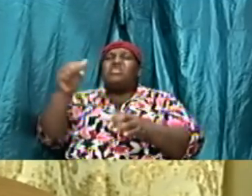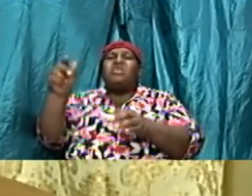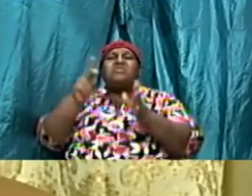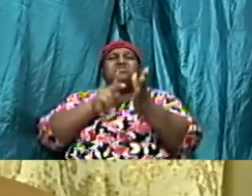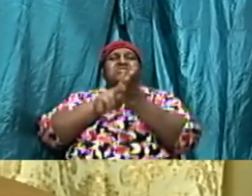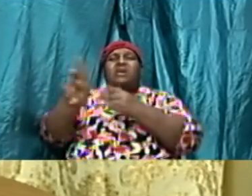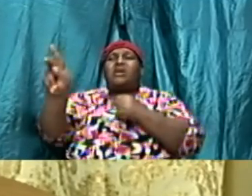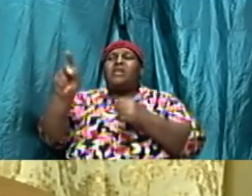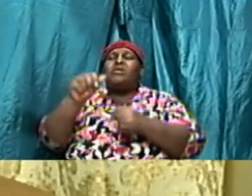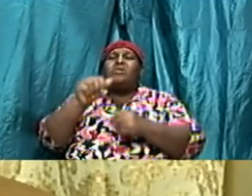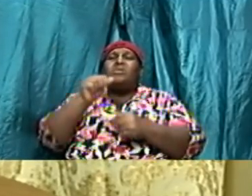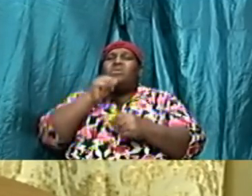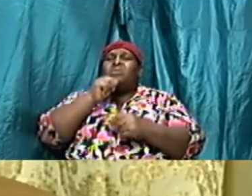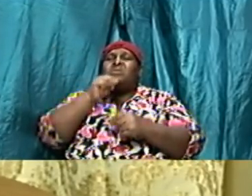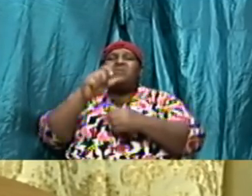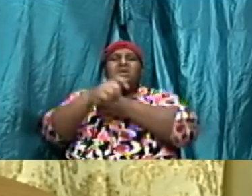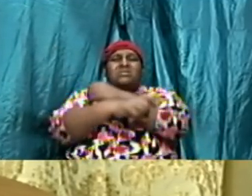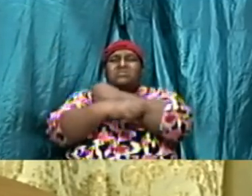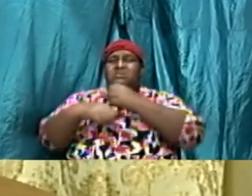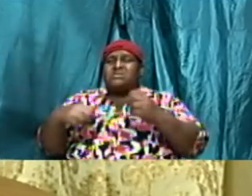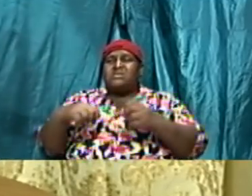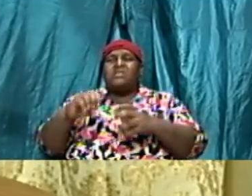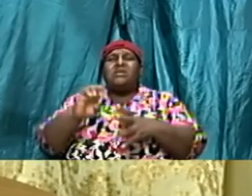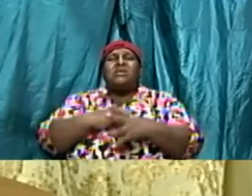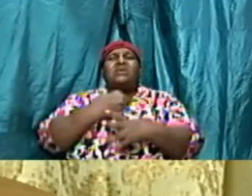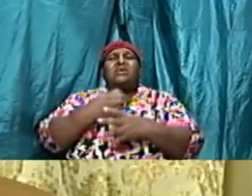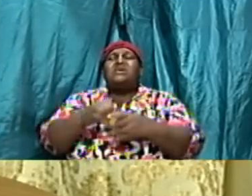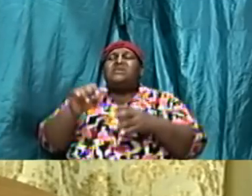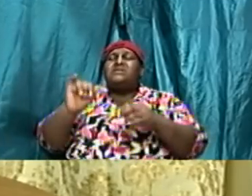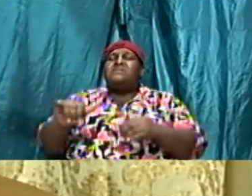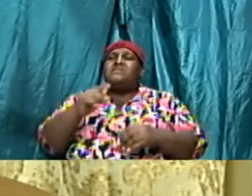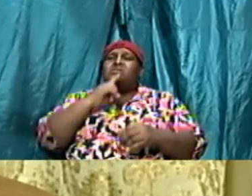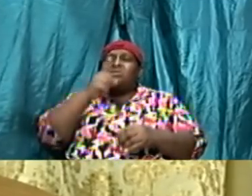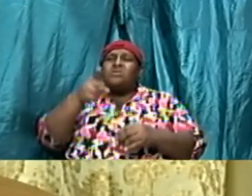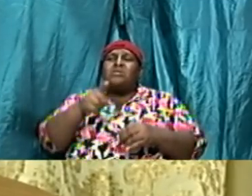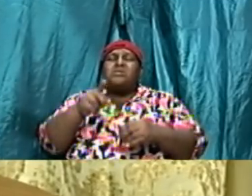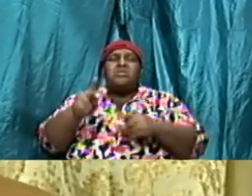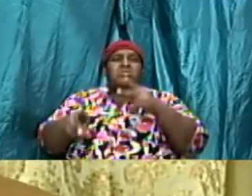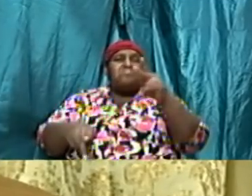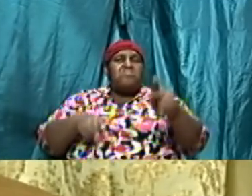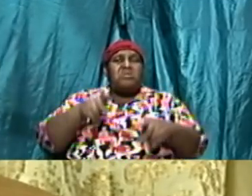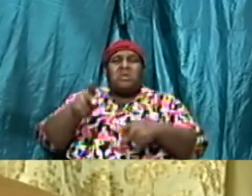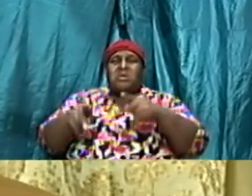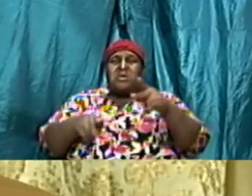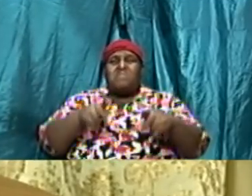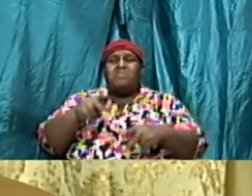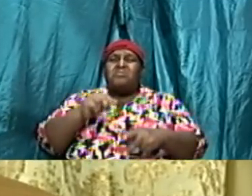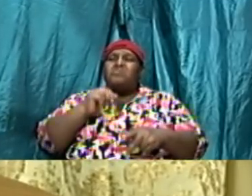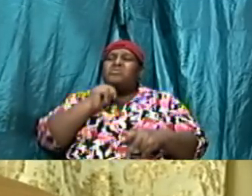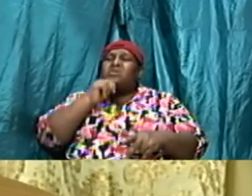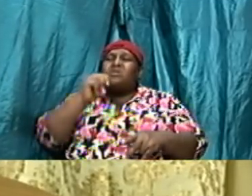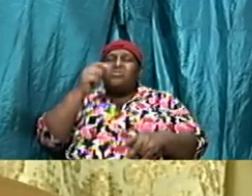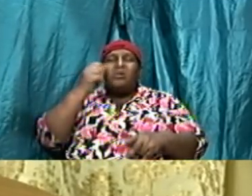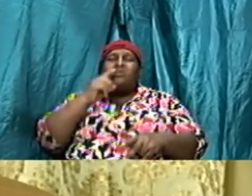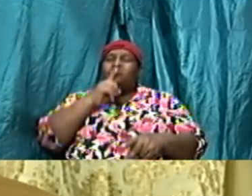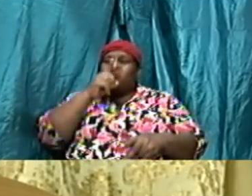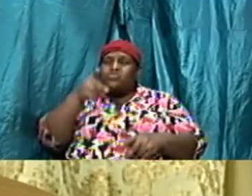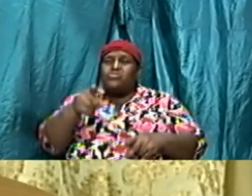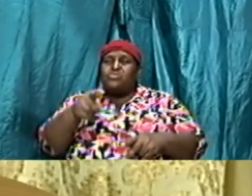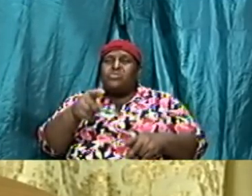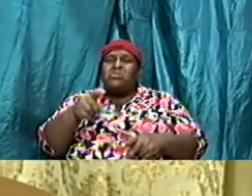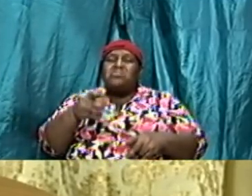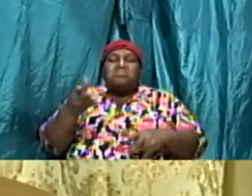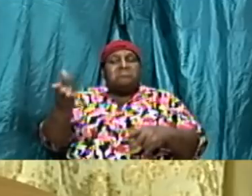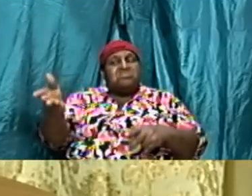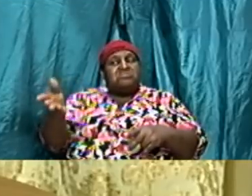in the New Testament at all. But even for that fact, people are still convinced that because it was there in the Old Covenant, it was there in the